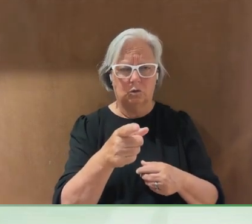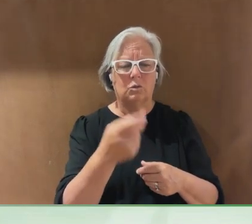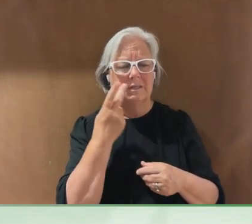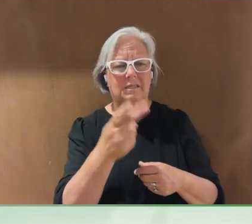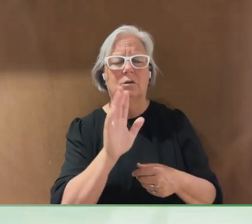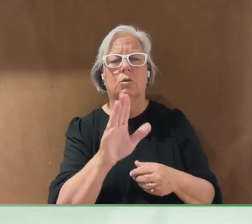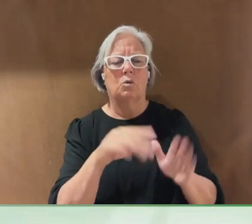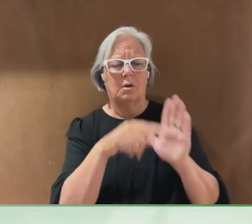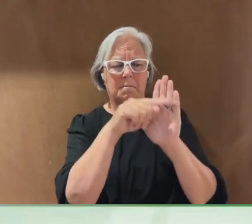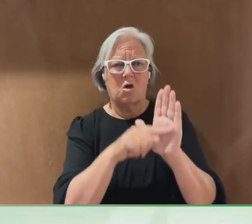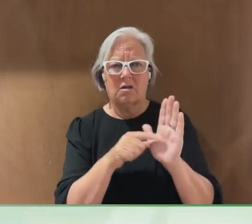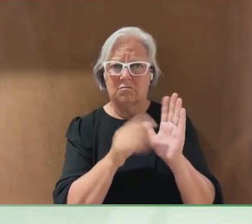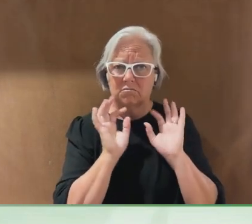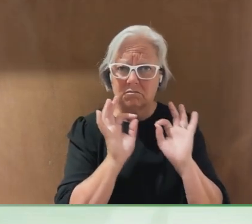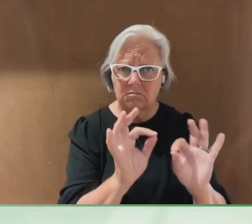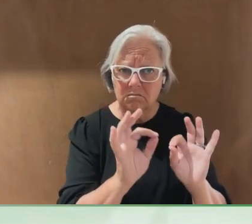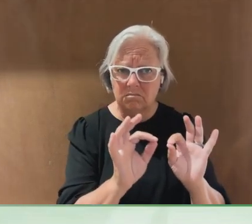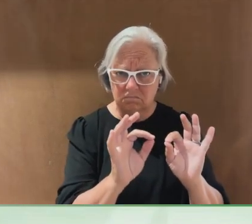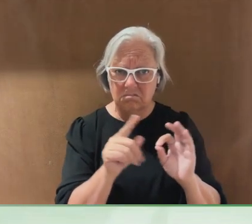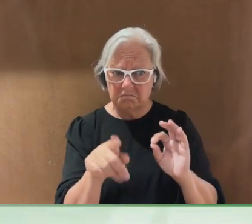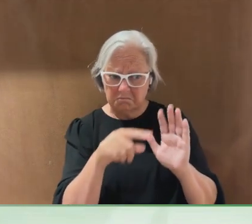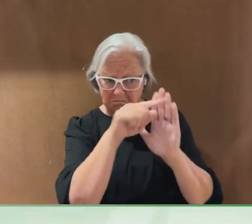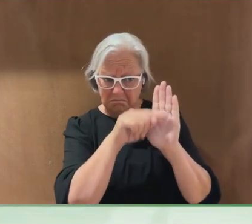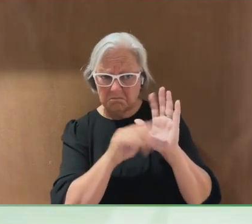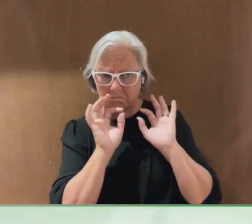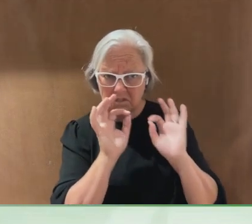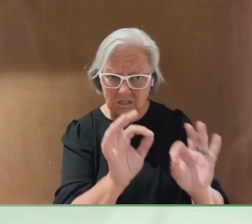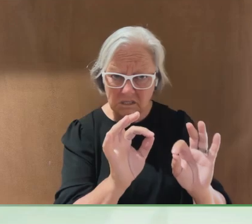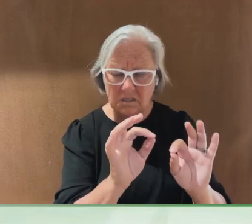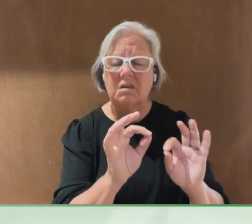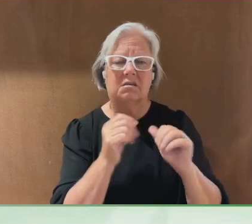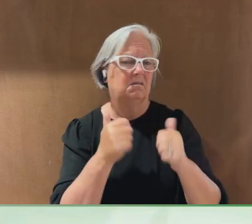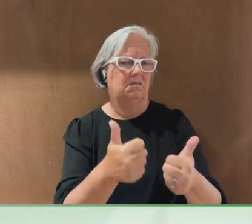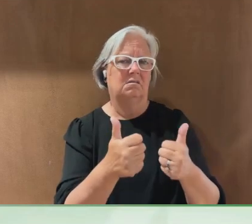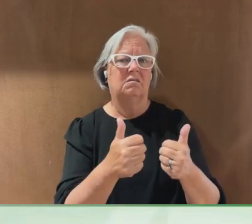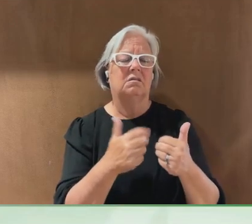If your policies are in order, and sorry, I'm coming back because I'm not a technical person.